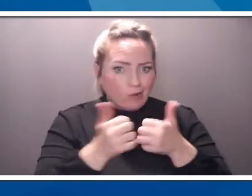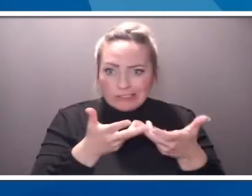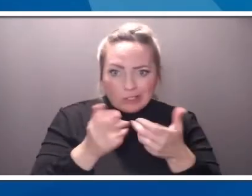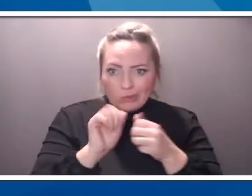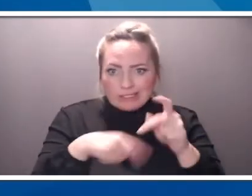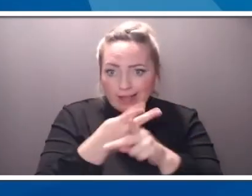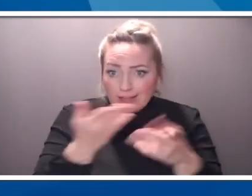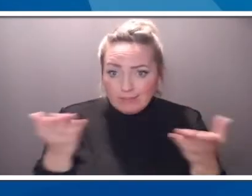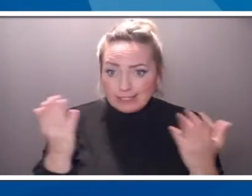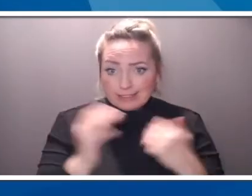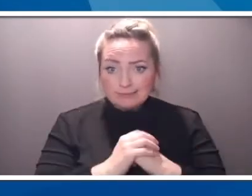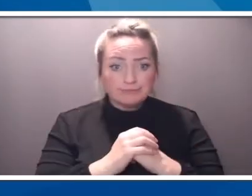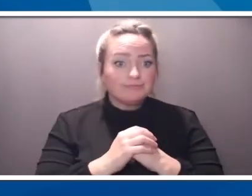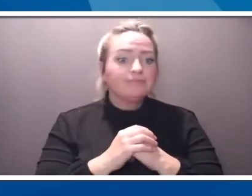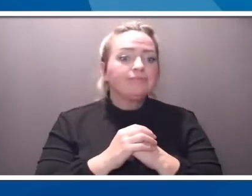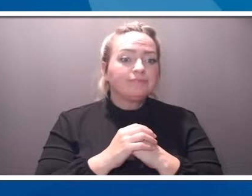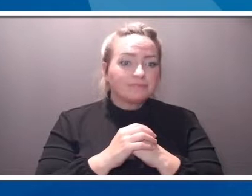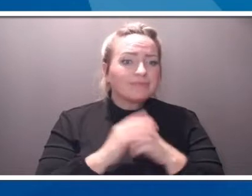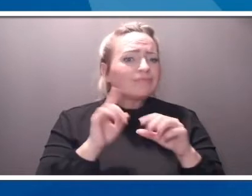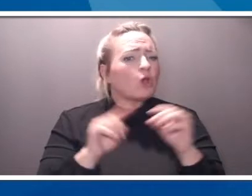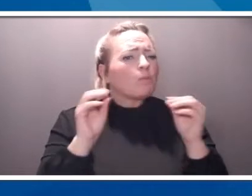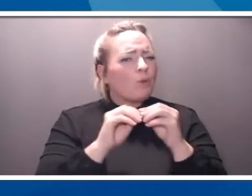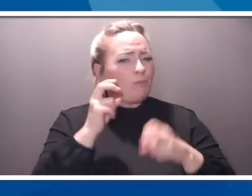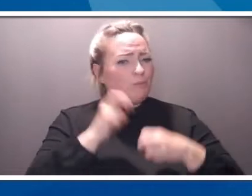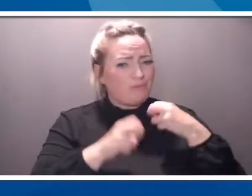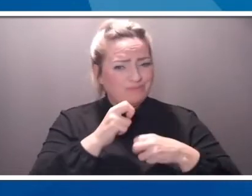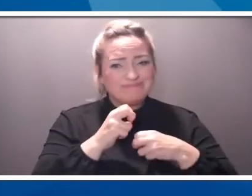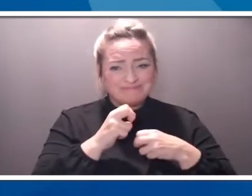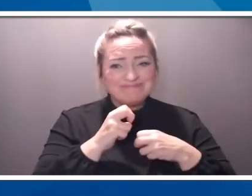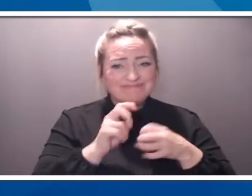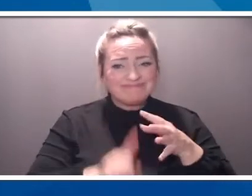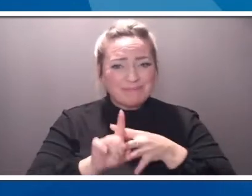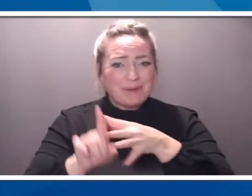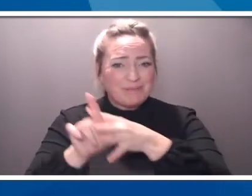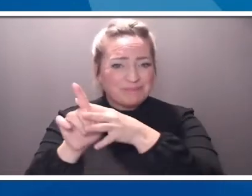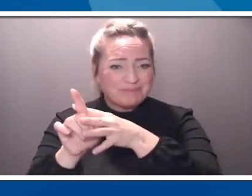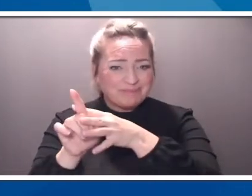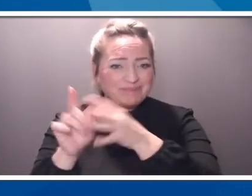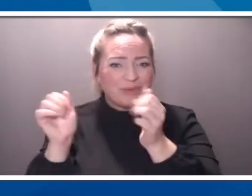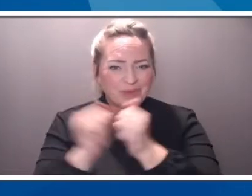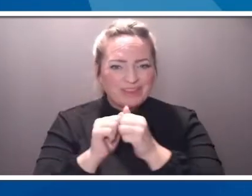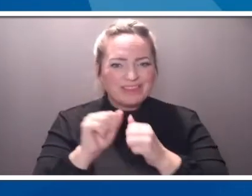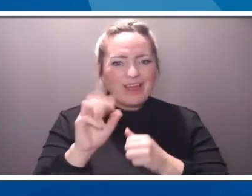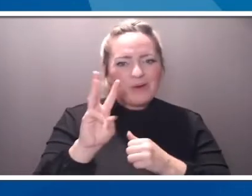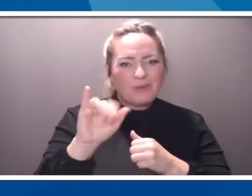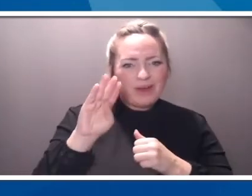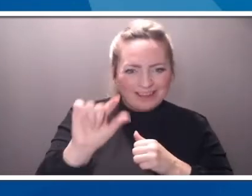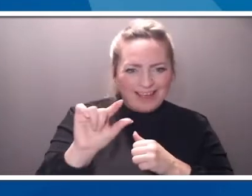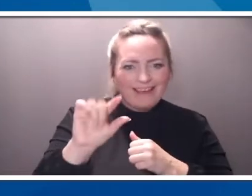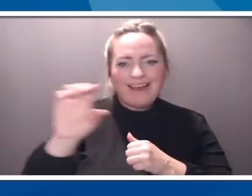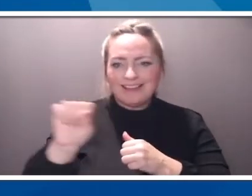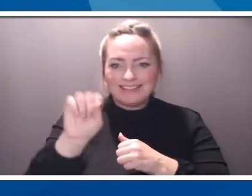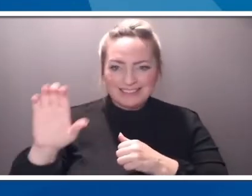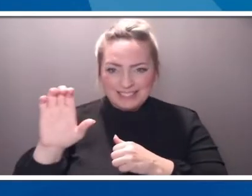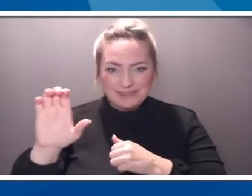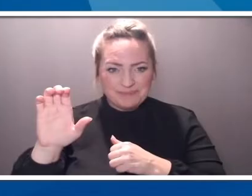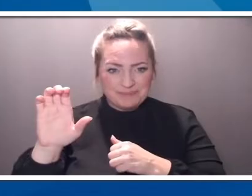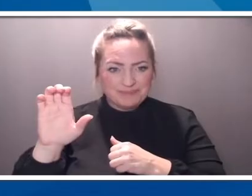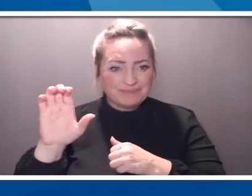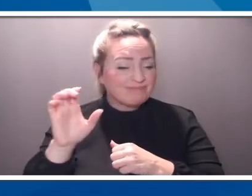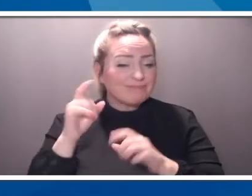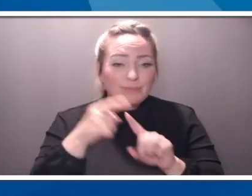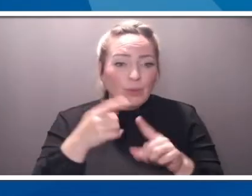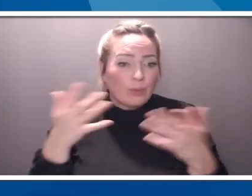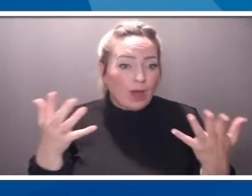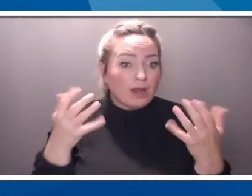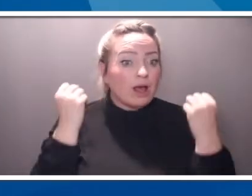audits, how we deal with these sorts of things. But there are more problematic issues with WCAG